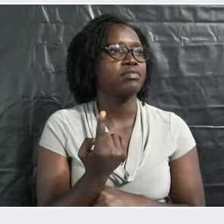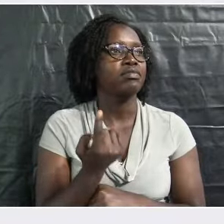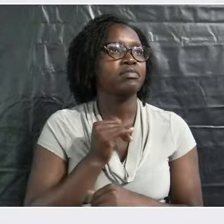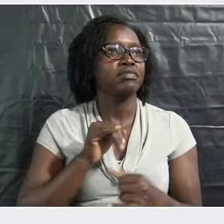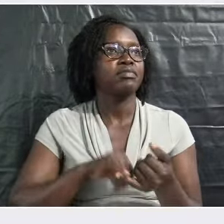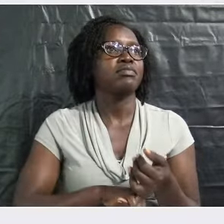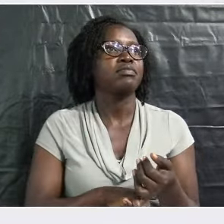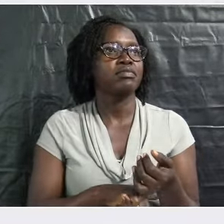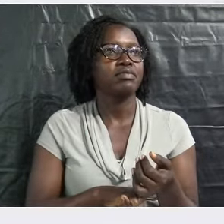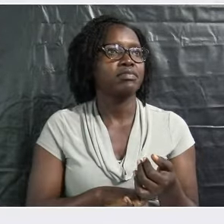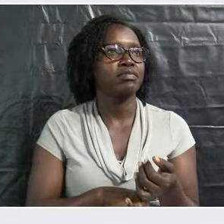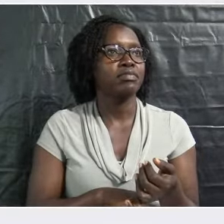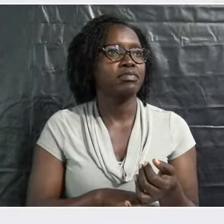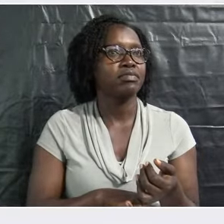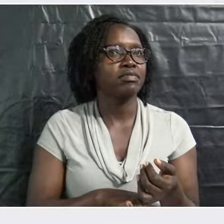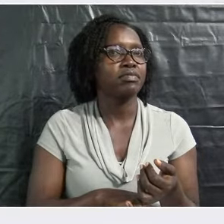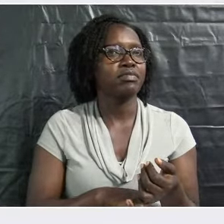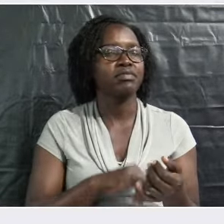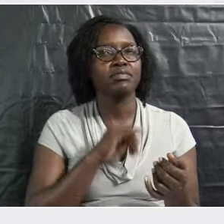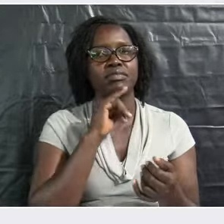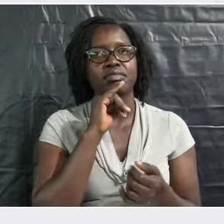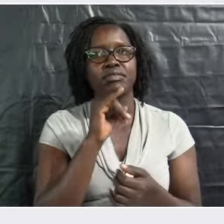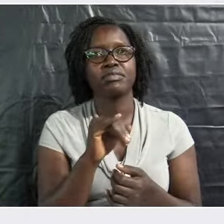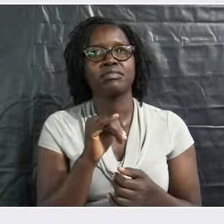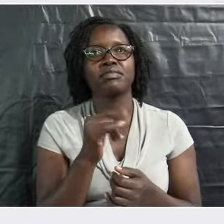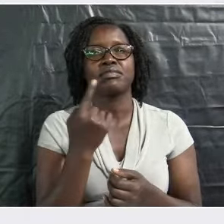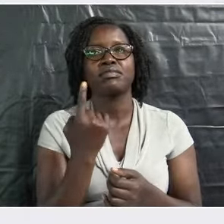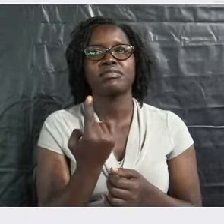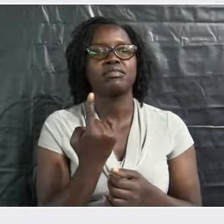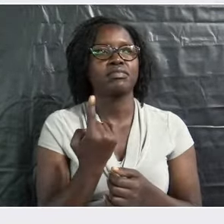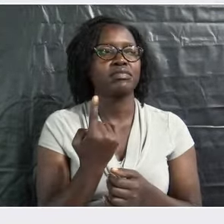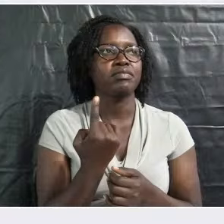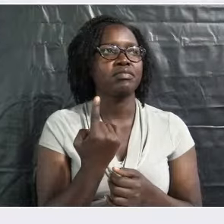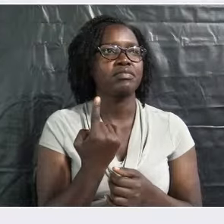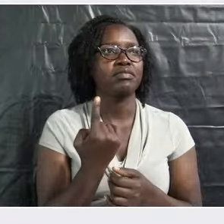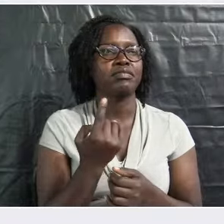Marriage is one